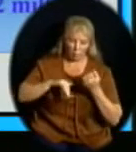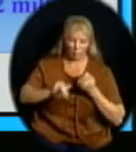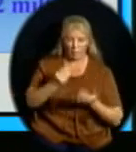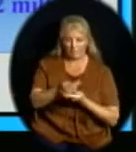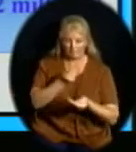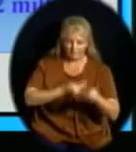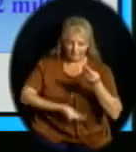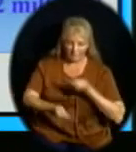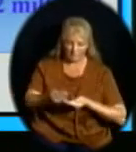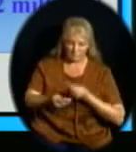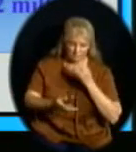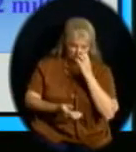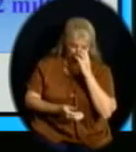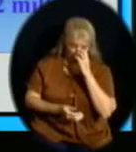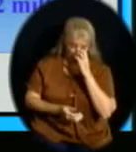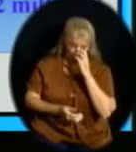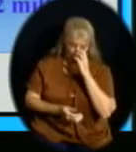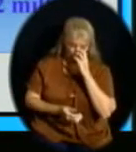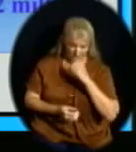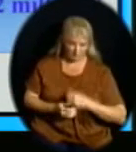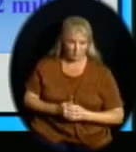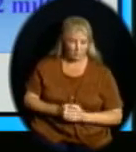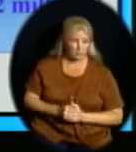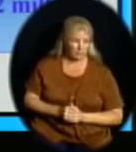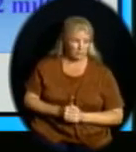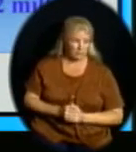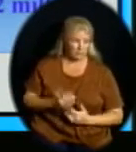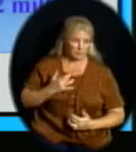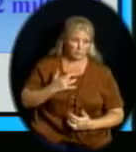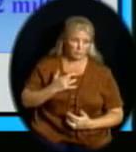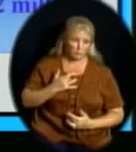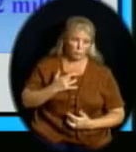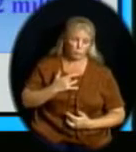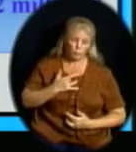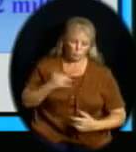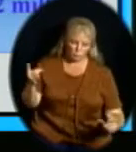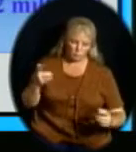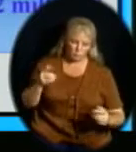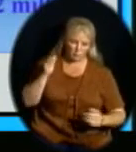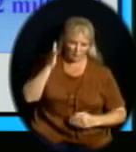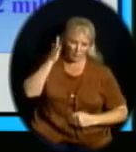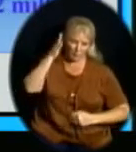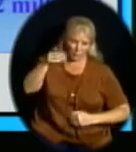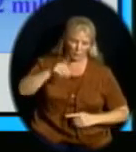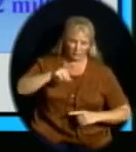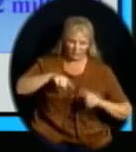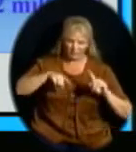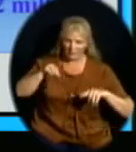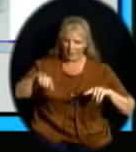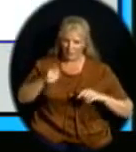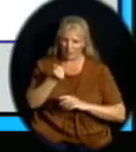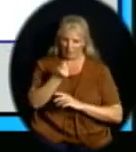levies. And typically, they're going to be, that's going to vary a little bit, but very insignificantly.